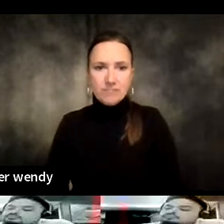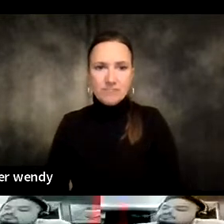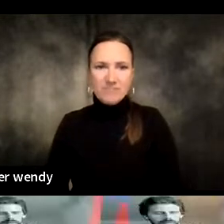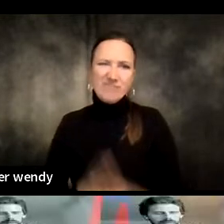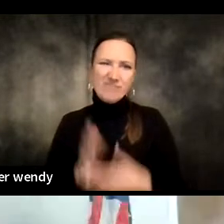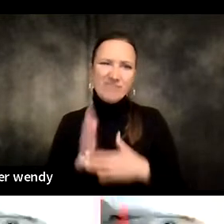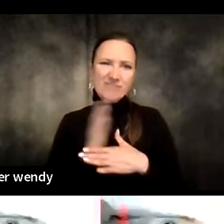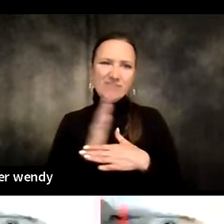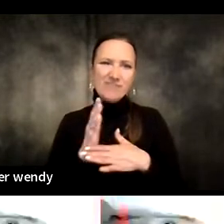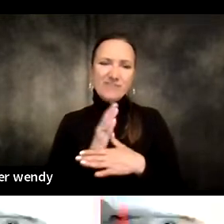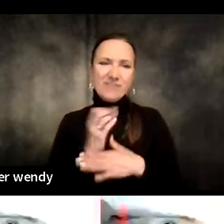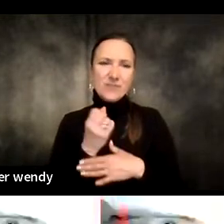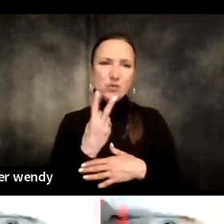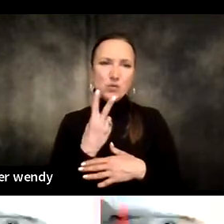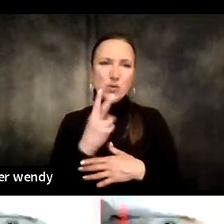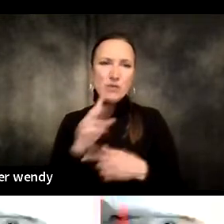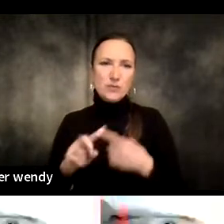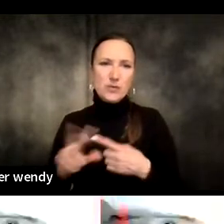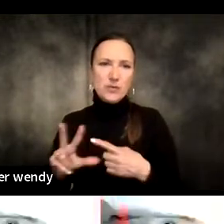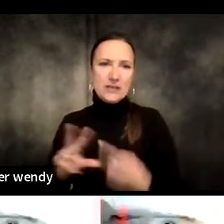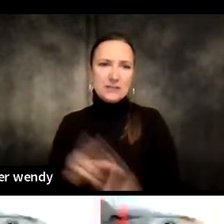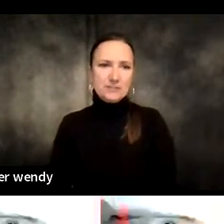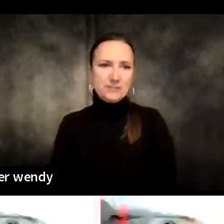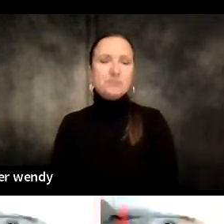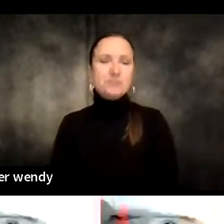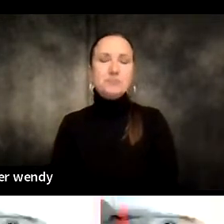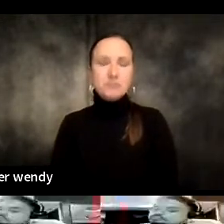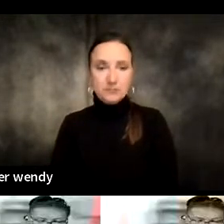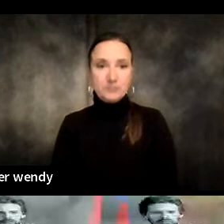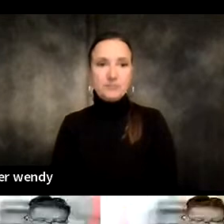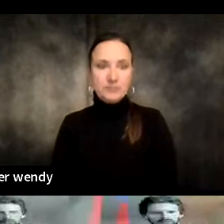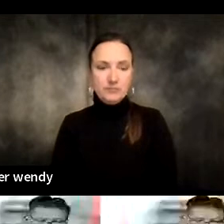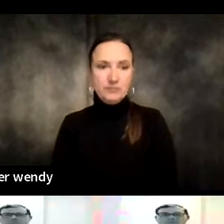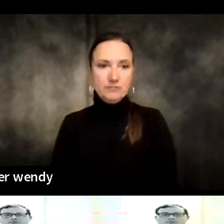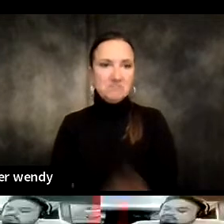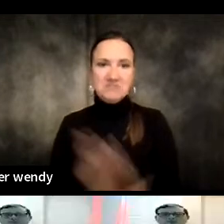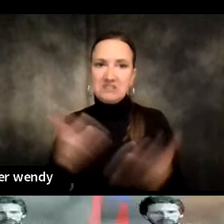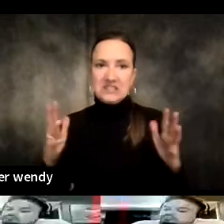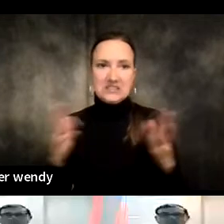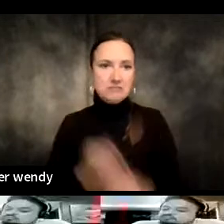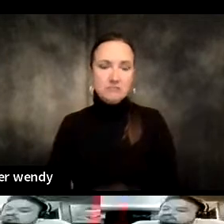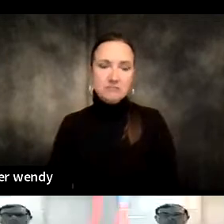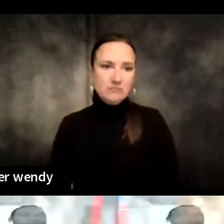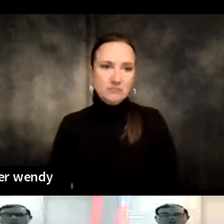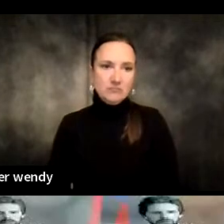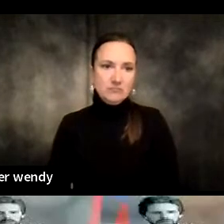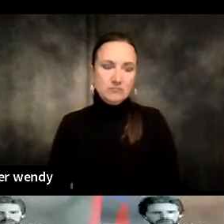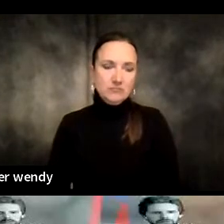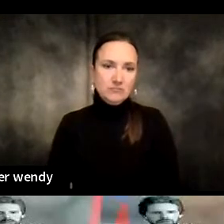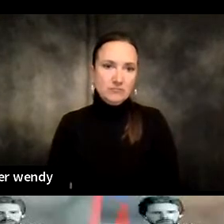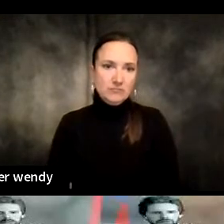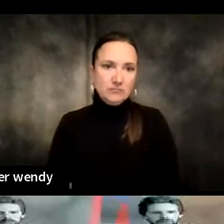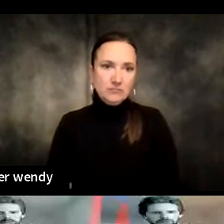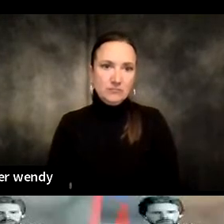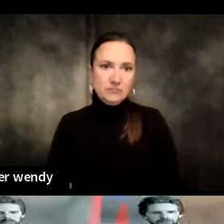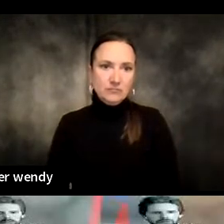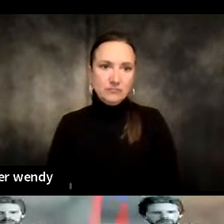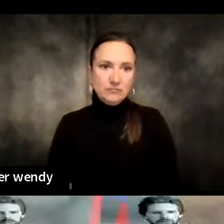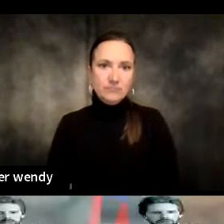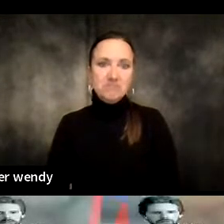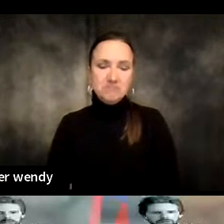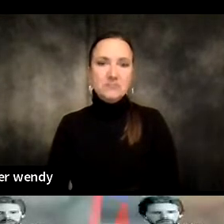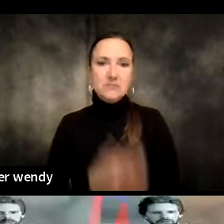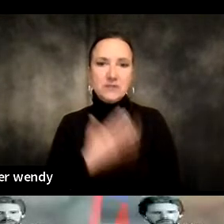from 12 to 3. Okay. Trinidad. That's all I have. Okay. Thank you.